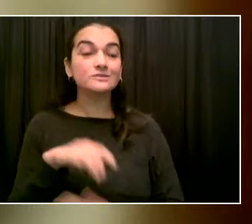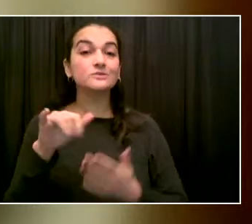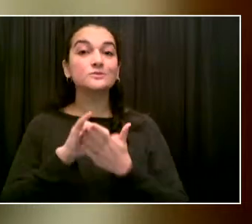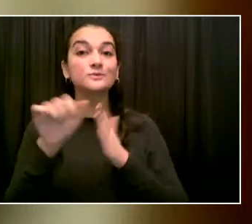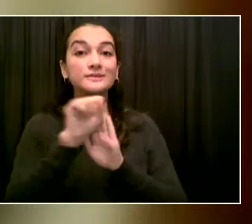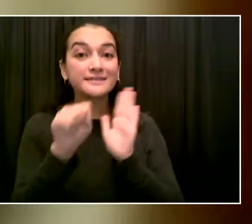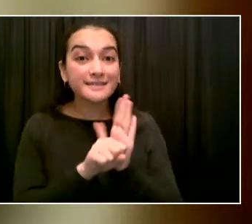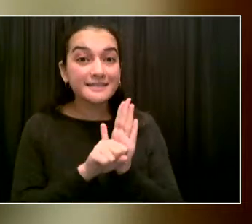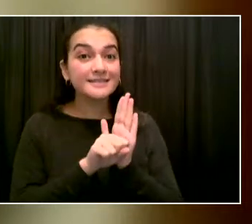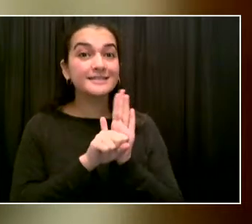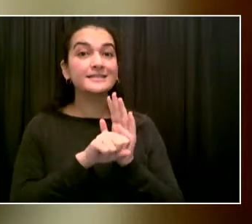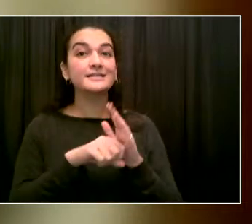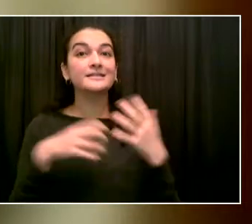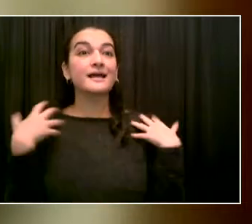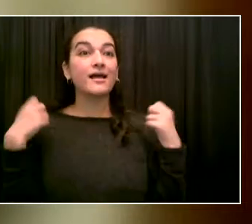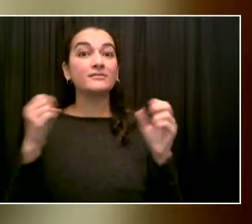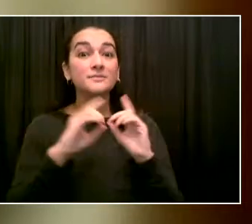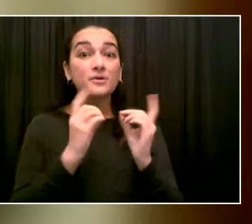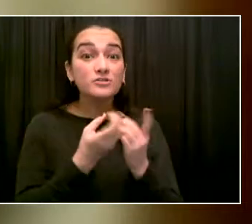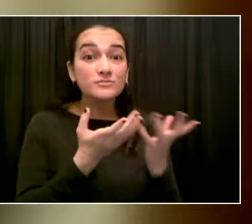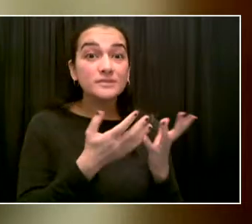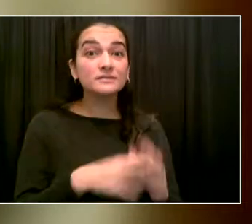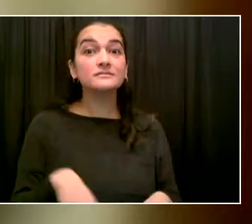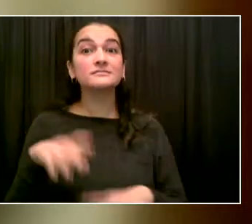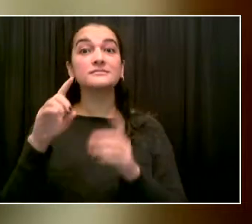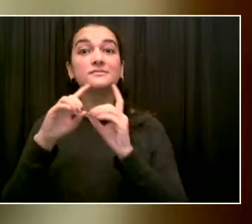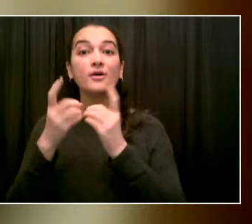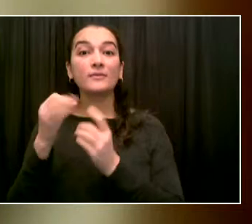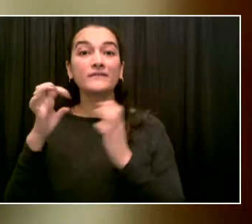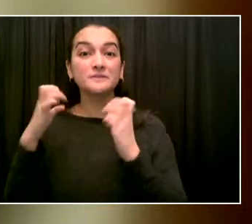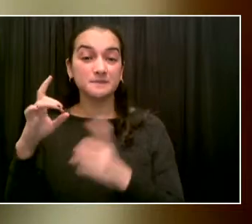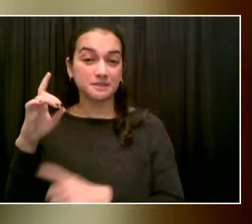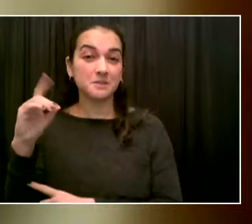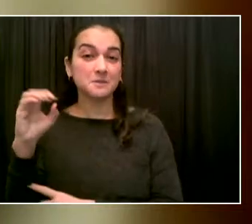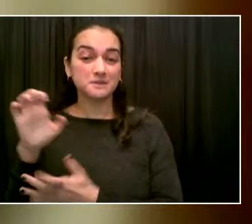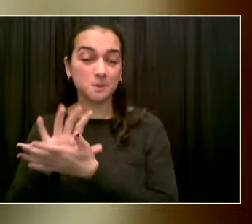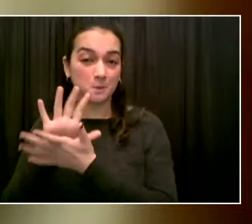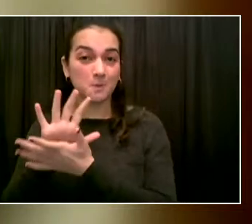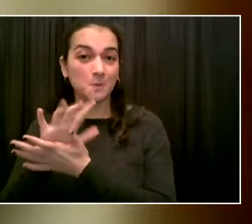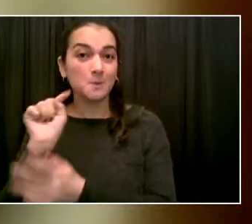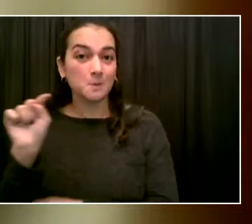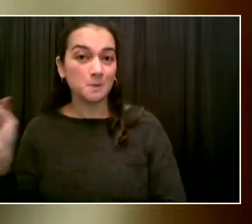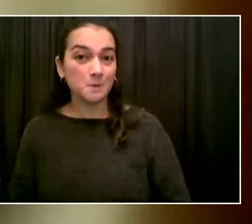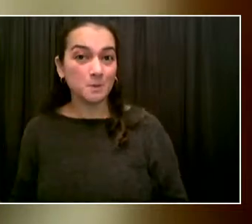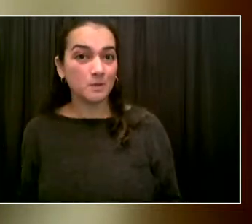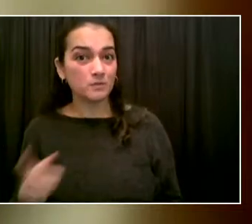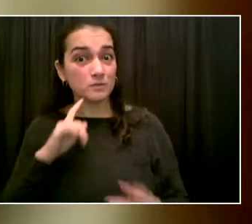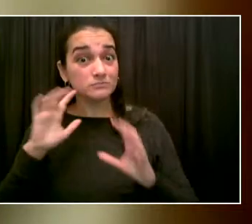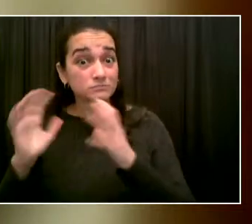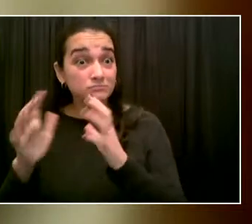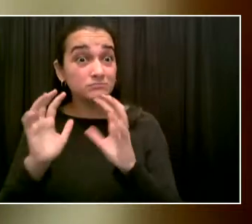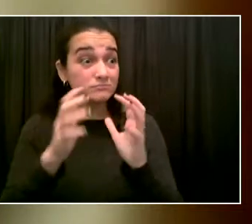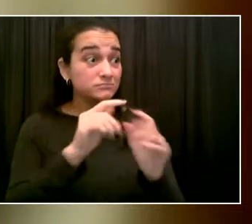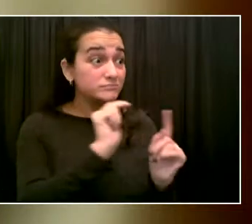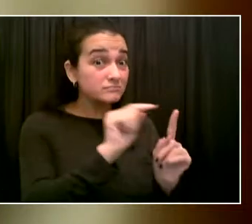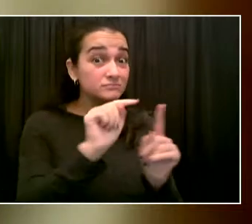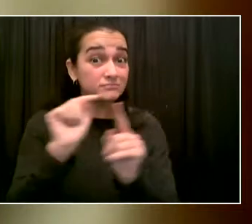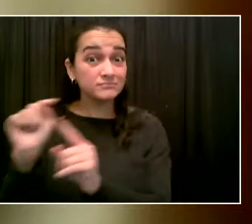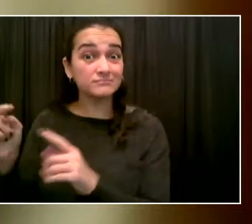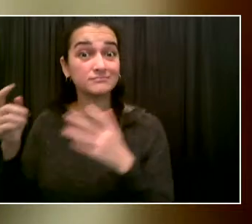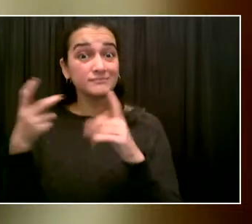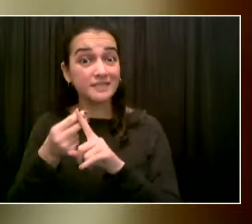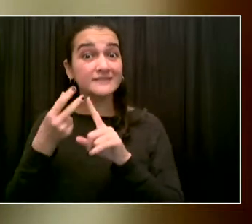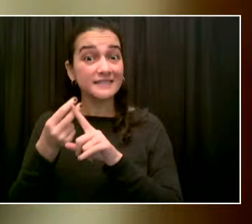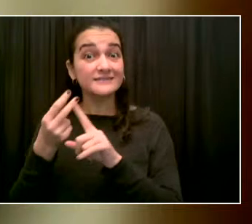there and get our kids vaccinated, and the quick response in stepping up that effort in